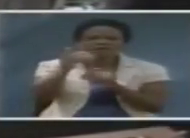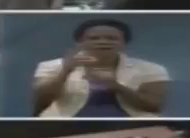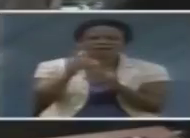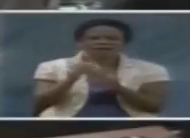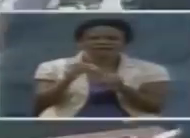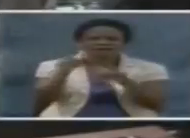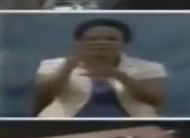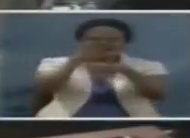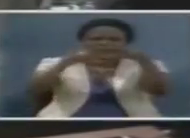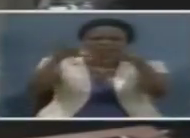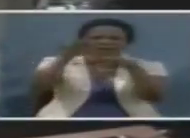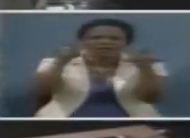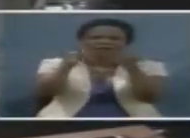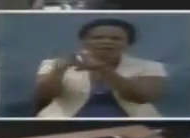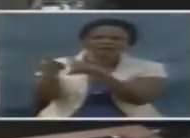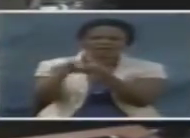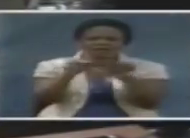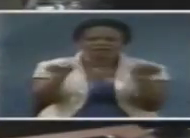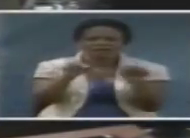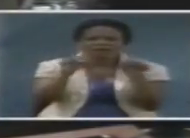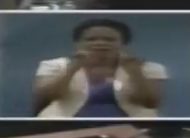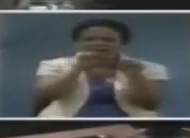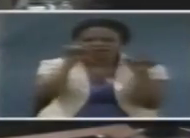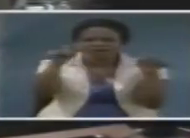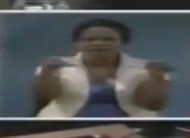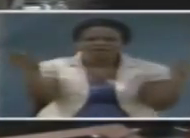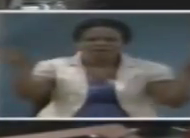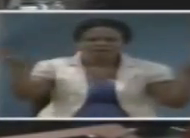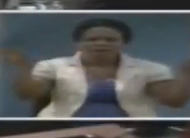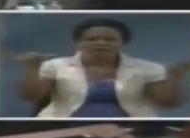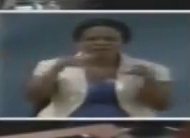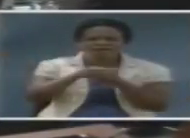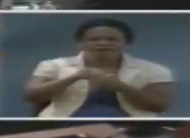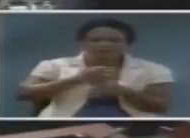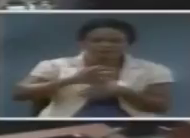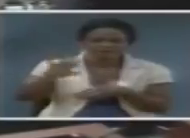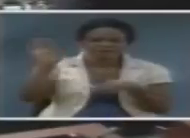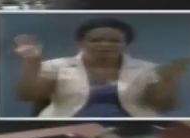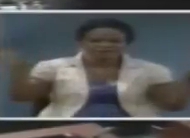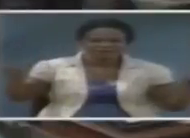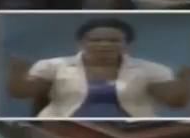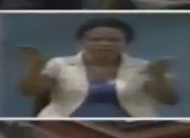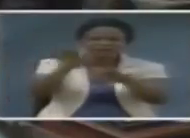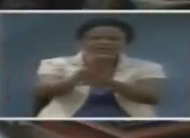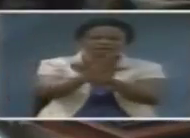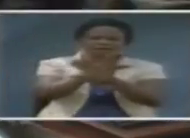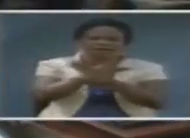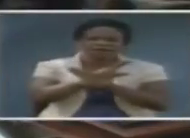is Zambia's fight. Like a noble eagle in its flight,